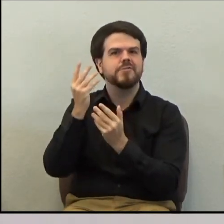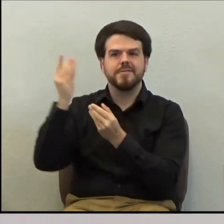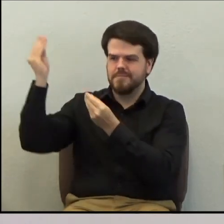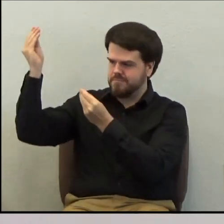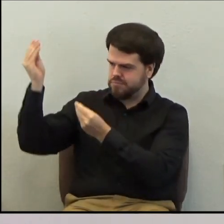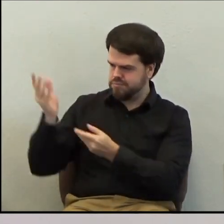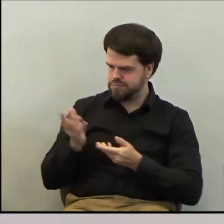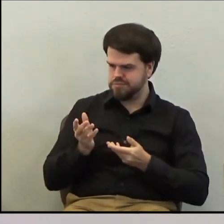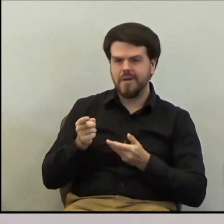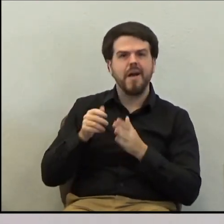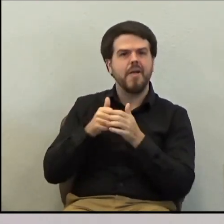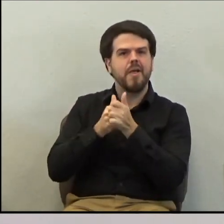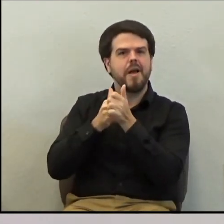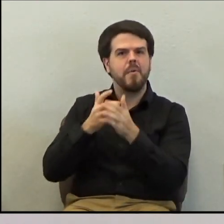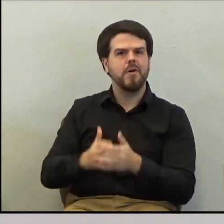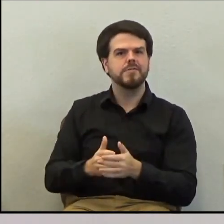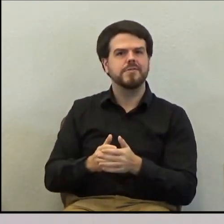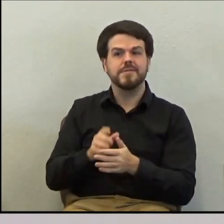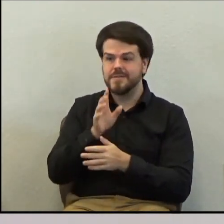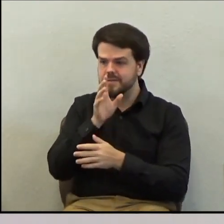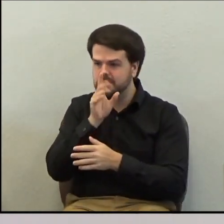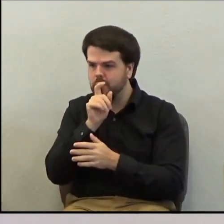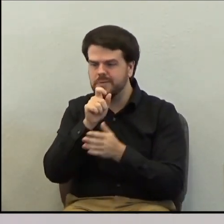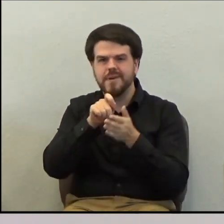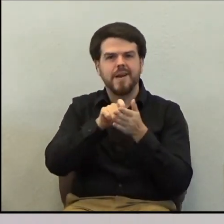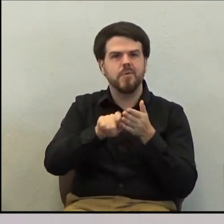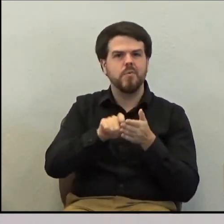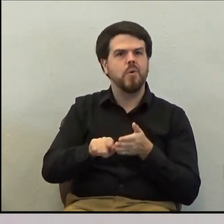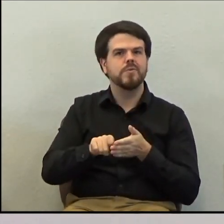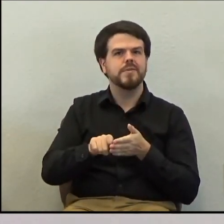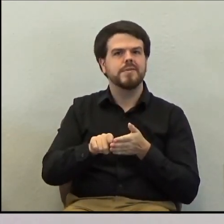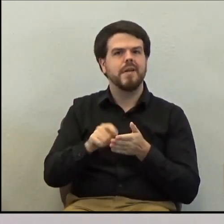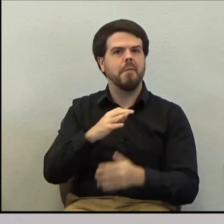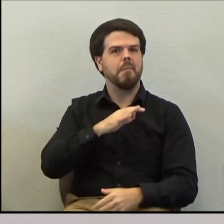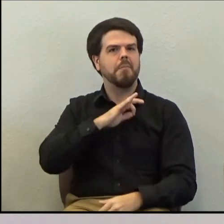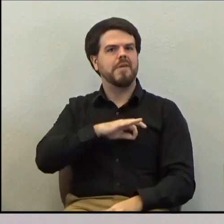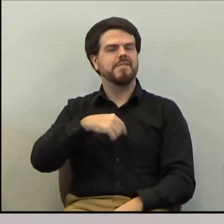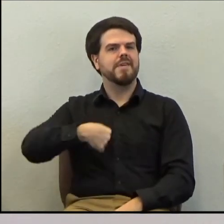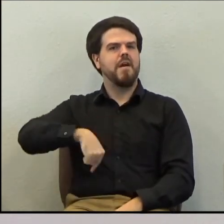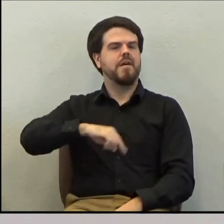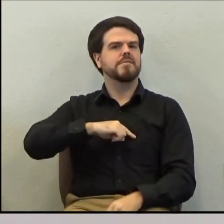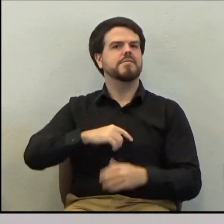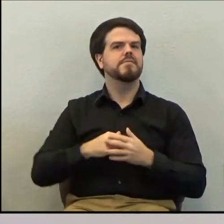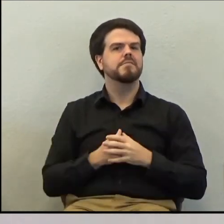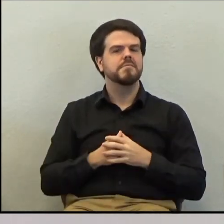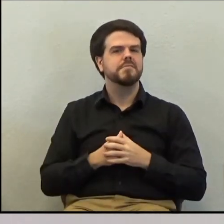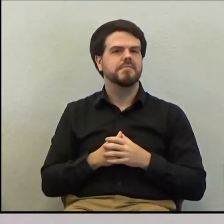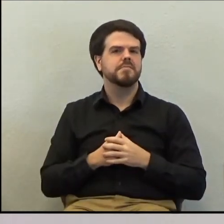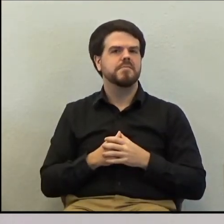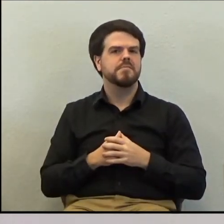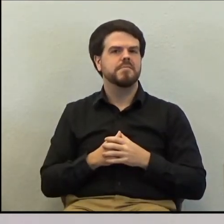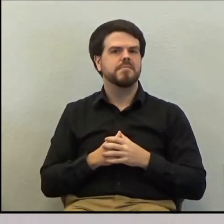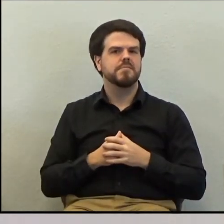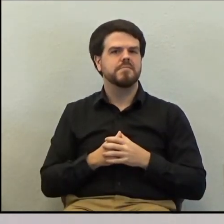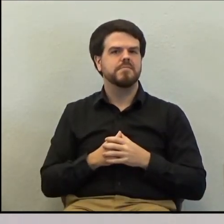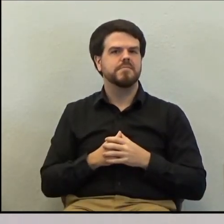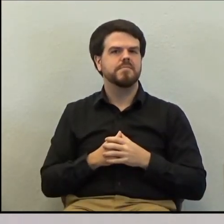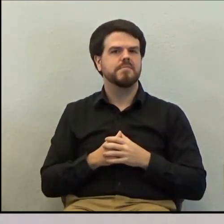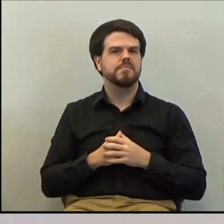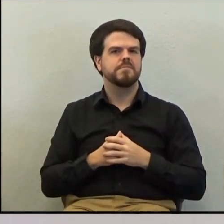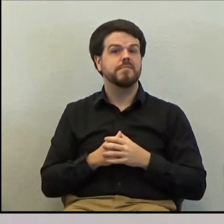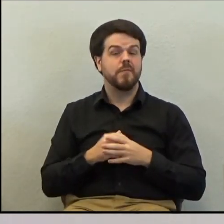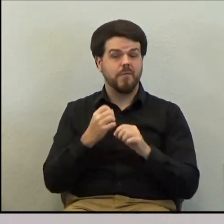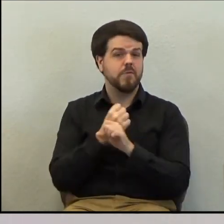it and then wrote it down for our comfort and our salvation.